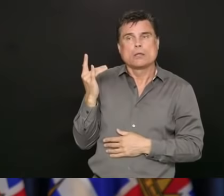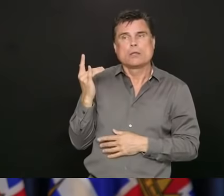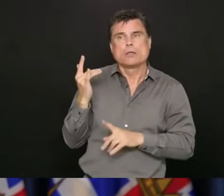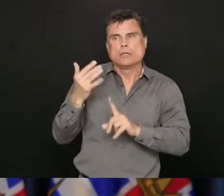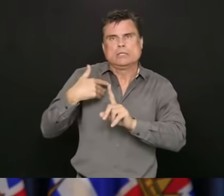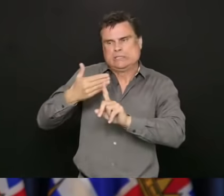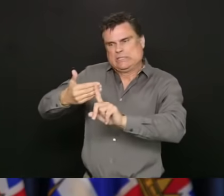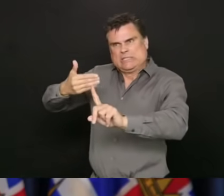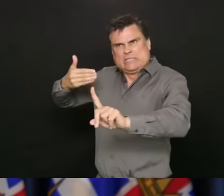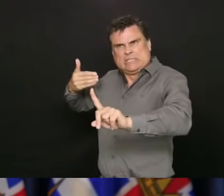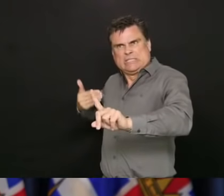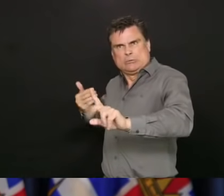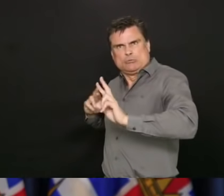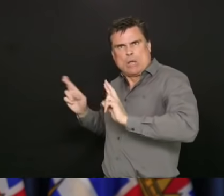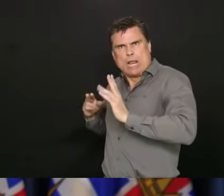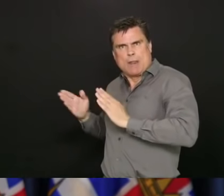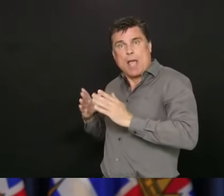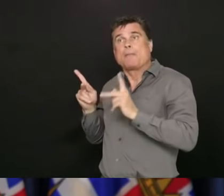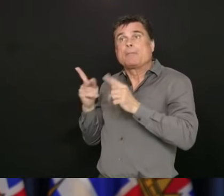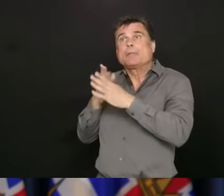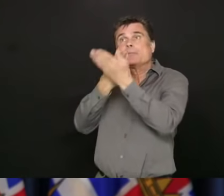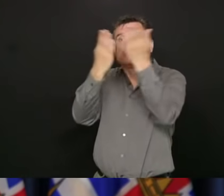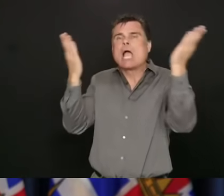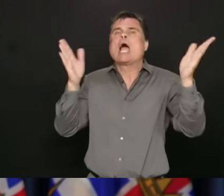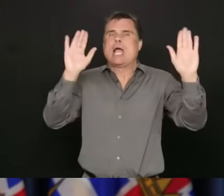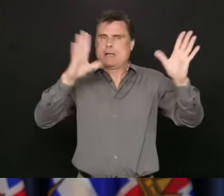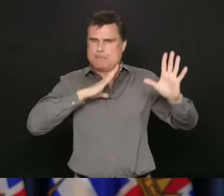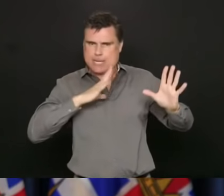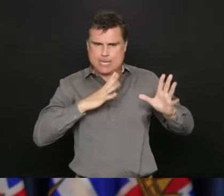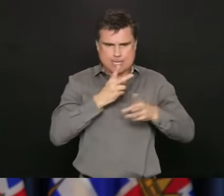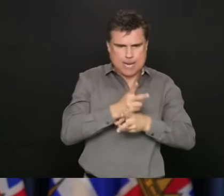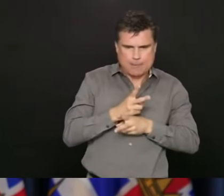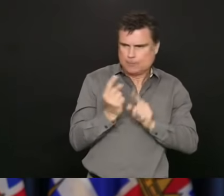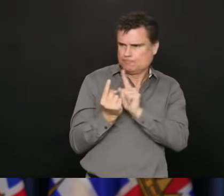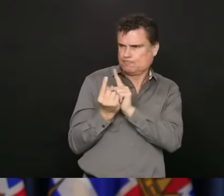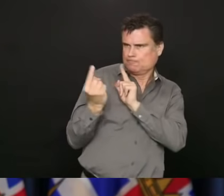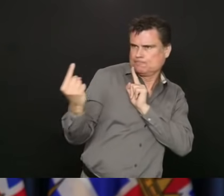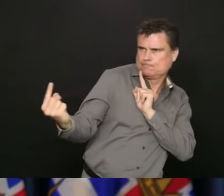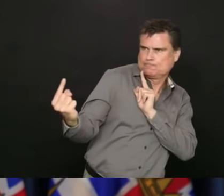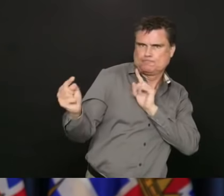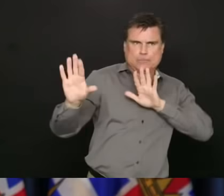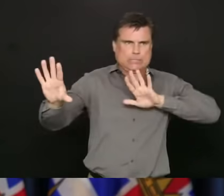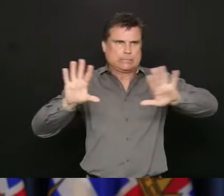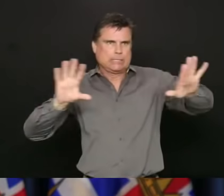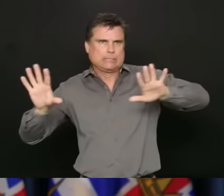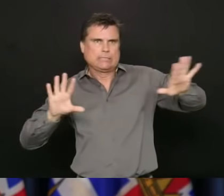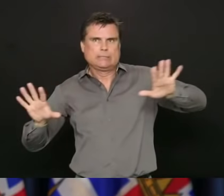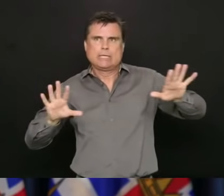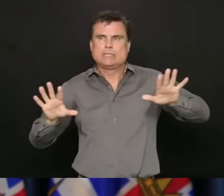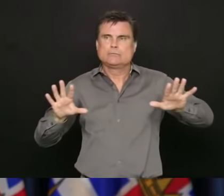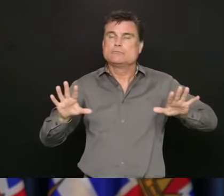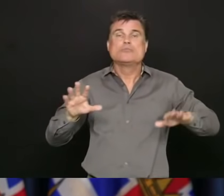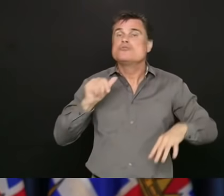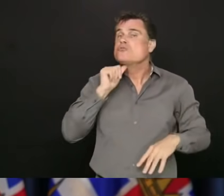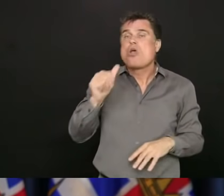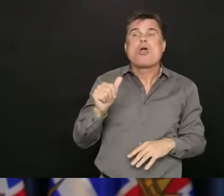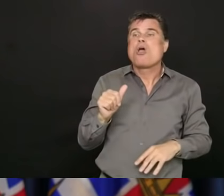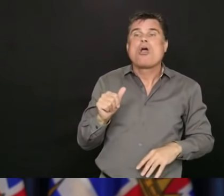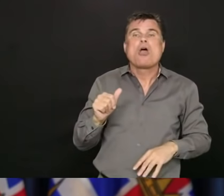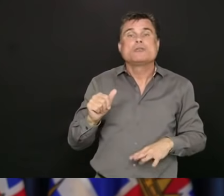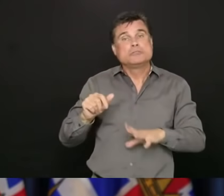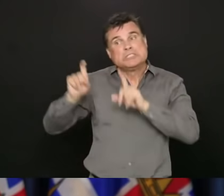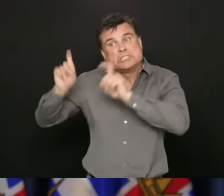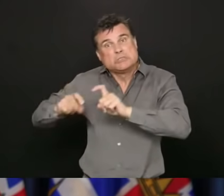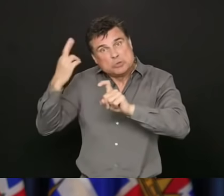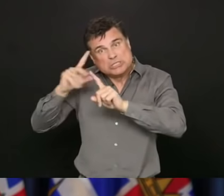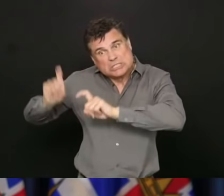transmitted from individual to individual because we're staying apart. These are the tools that all of us have at our disposal to get better outcomes, and we all need to keep